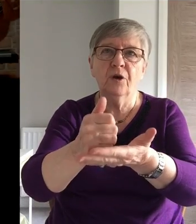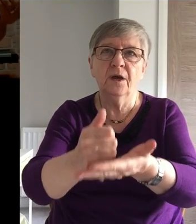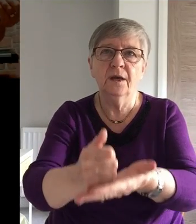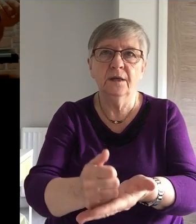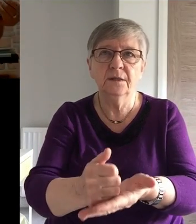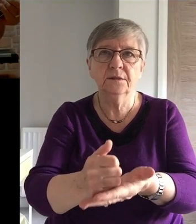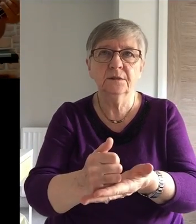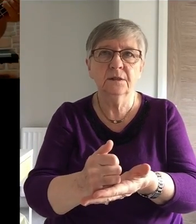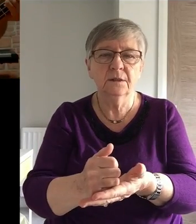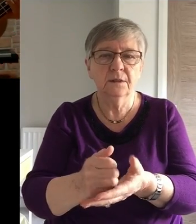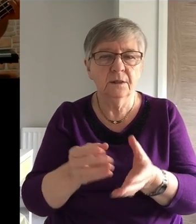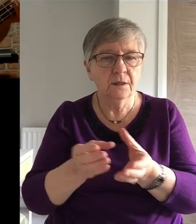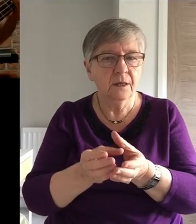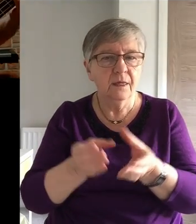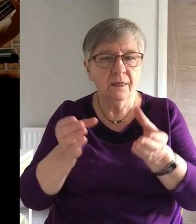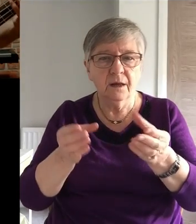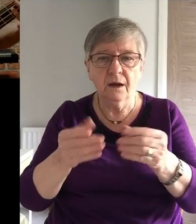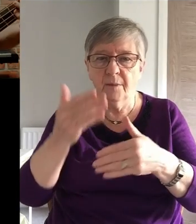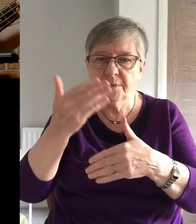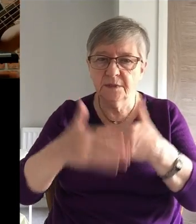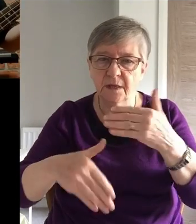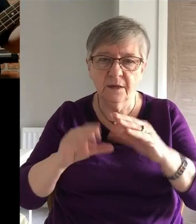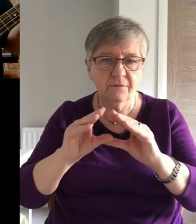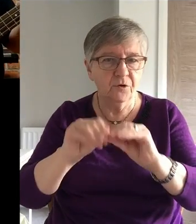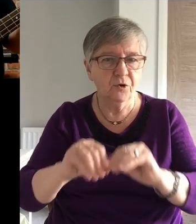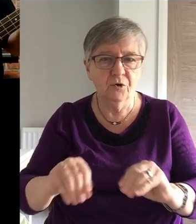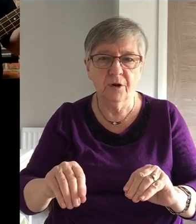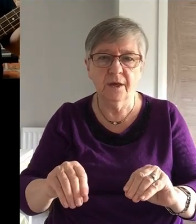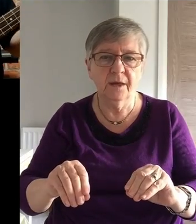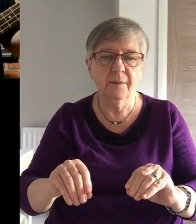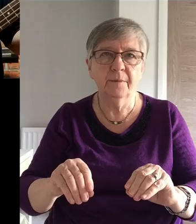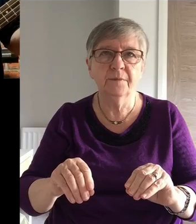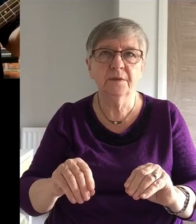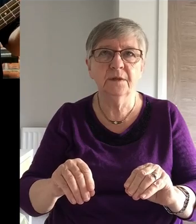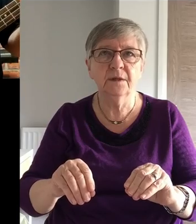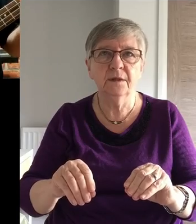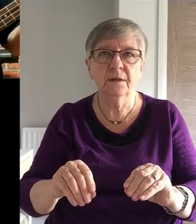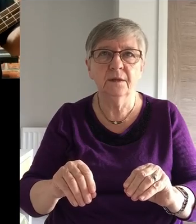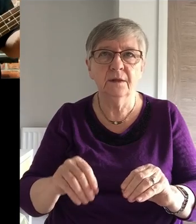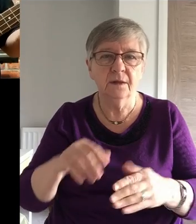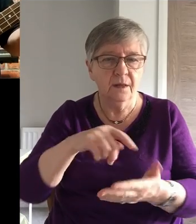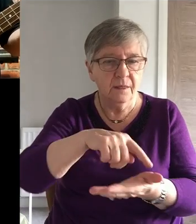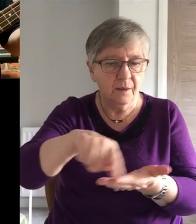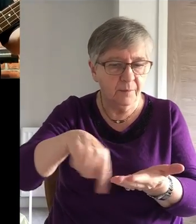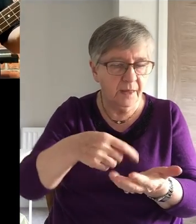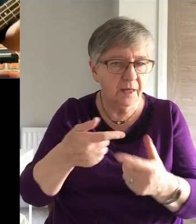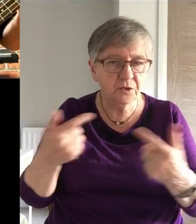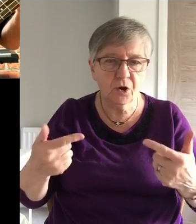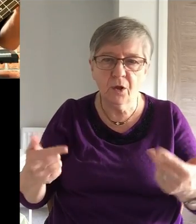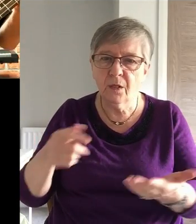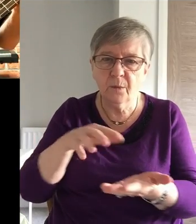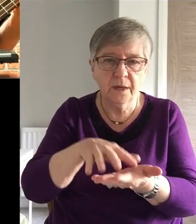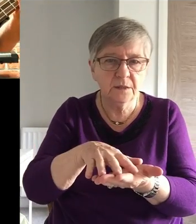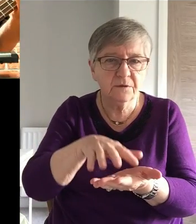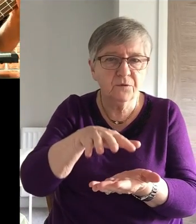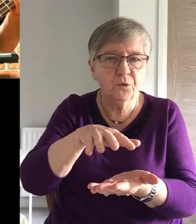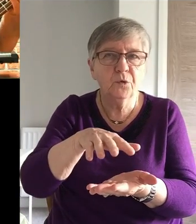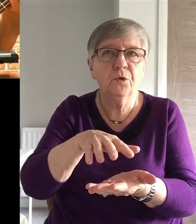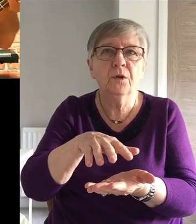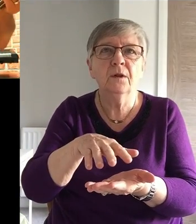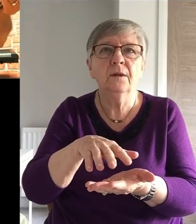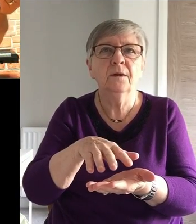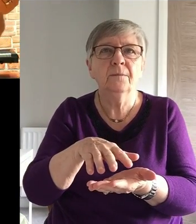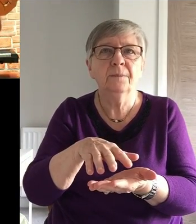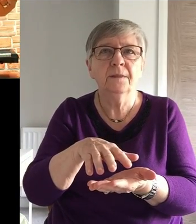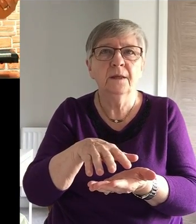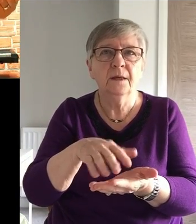of grace. The cup's never empty, the plate's always